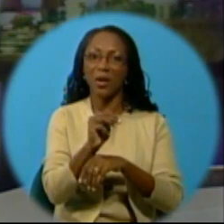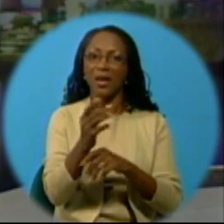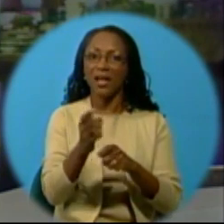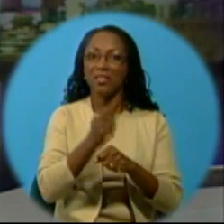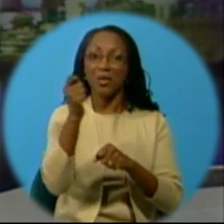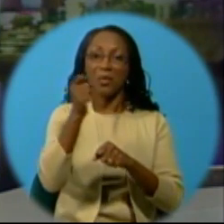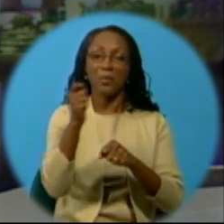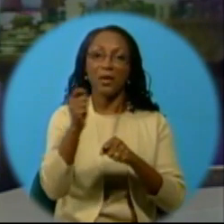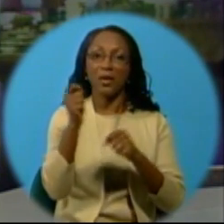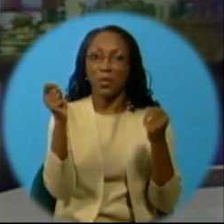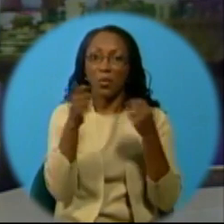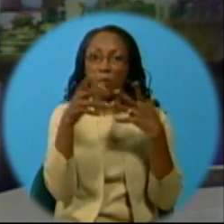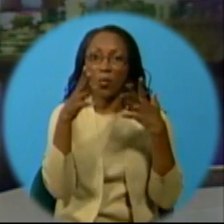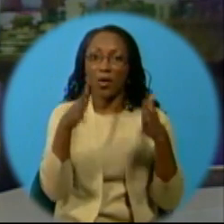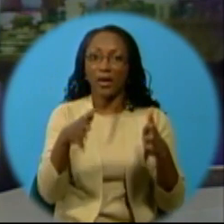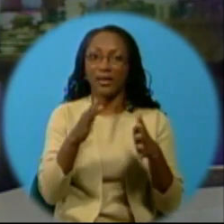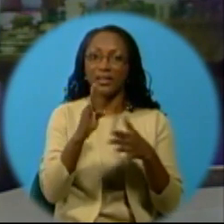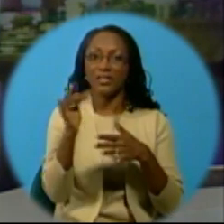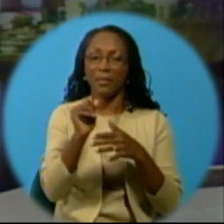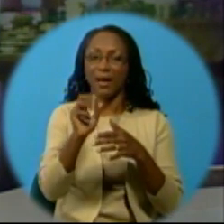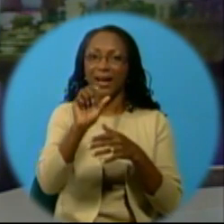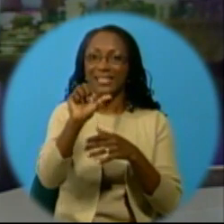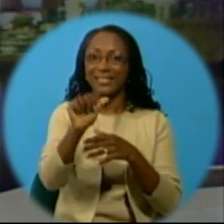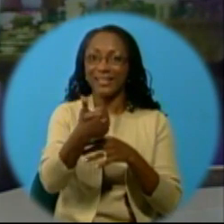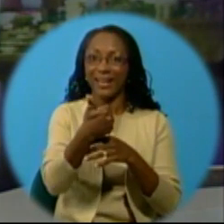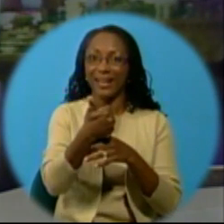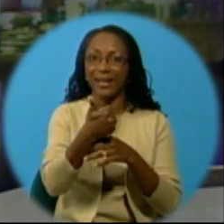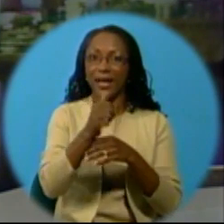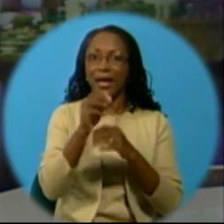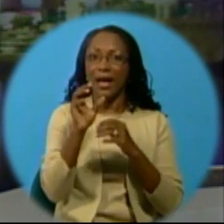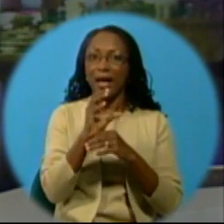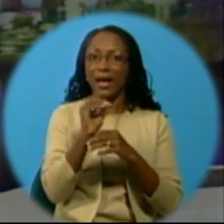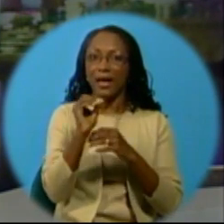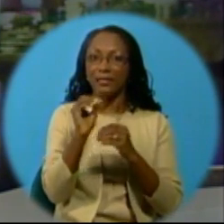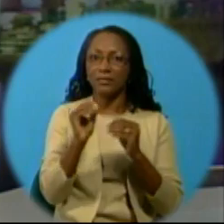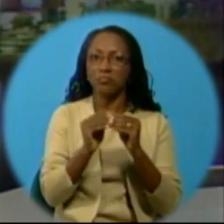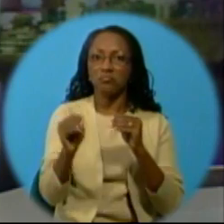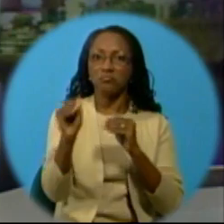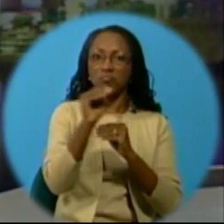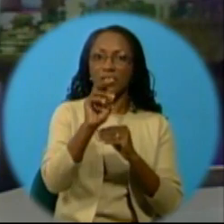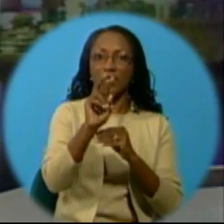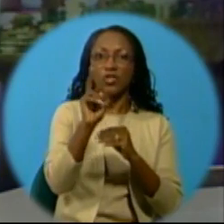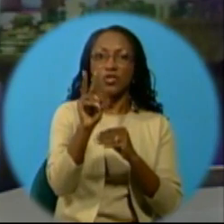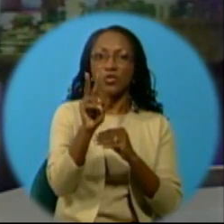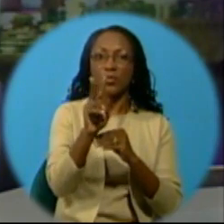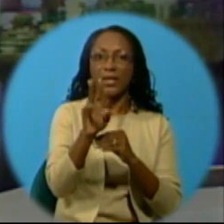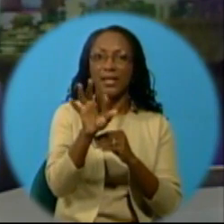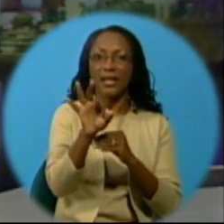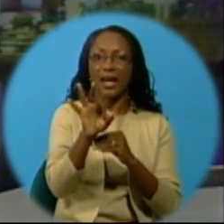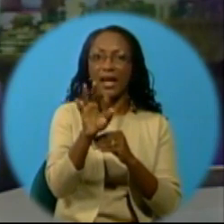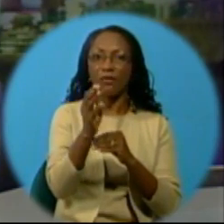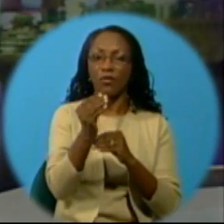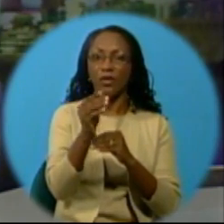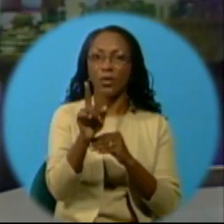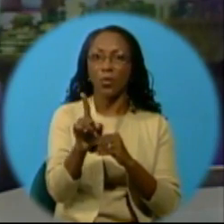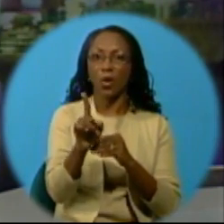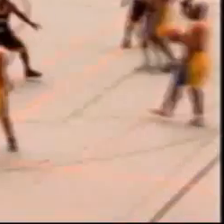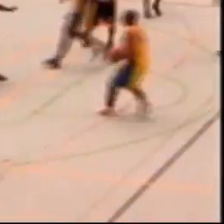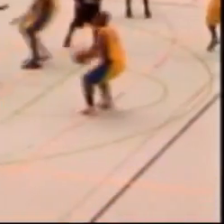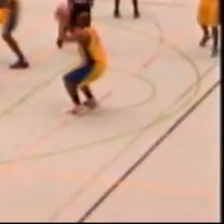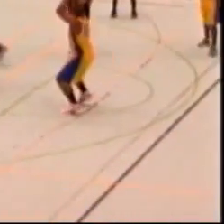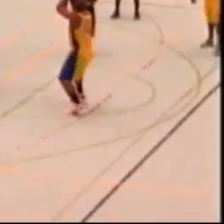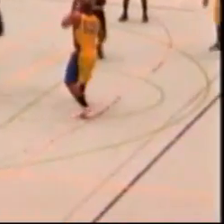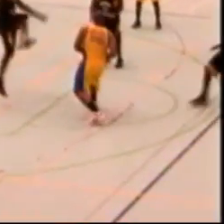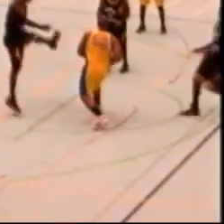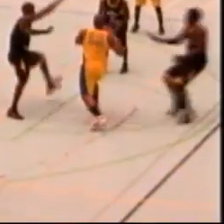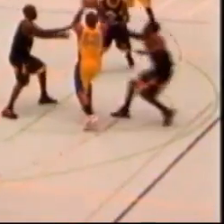by 10 points to move past Station Hill Cavaliers to 29 points and a 14-1 record. The